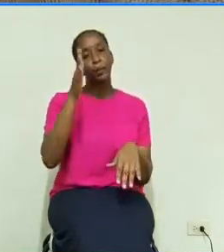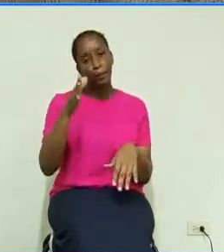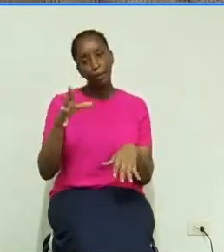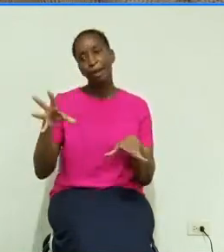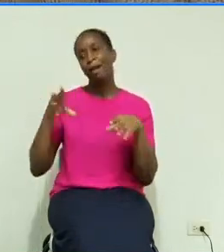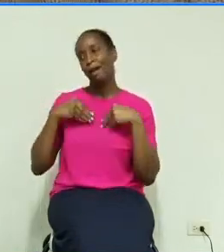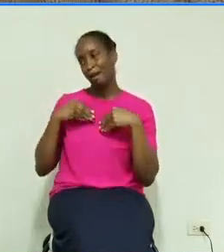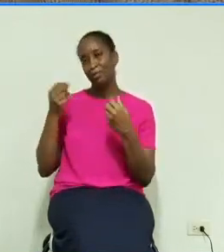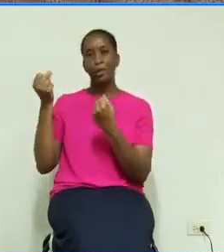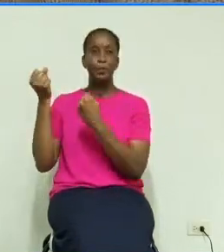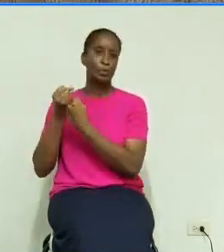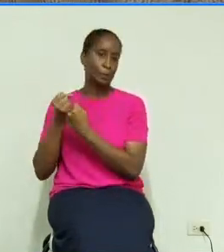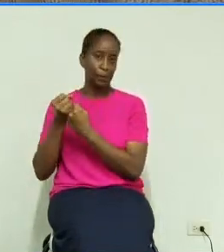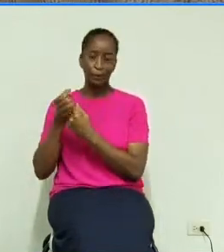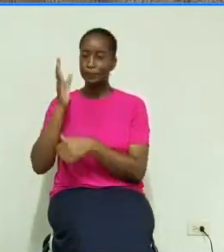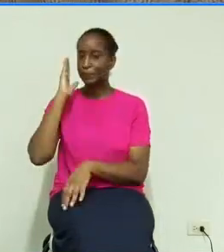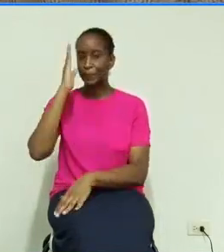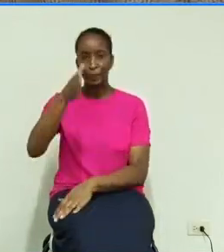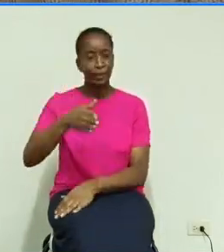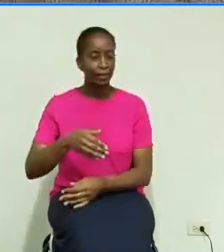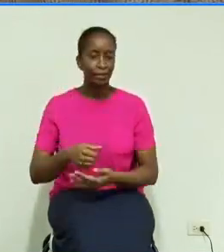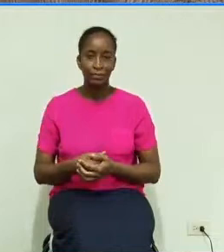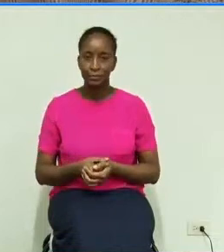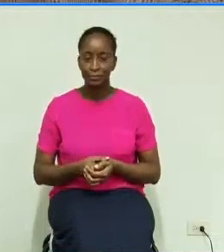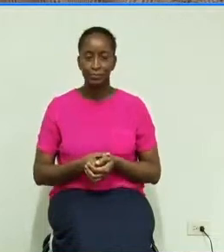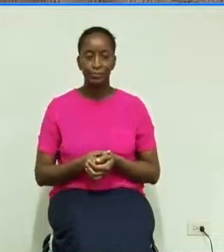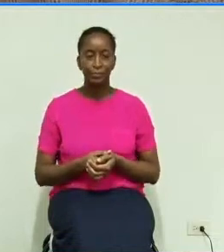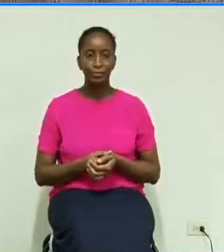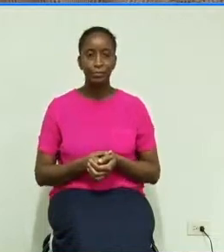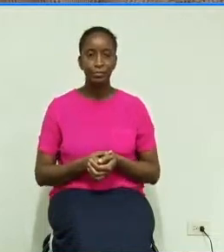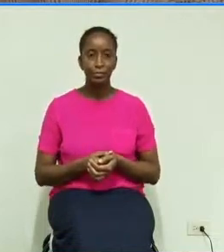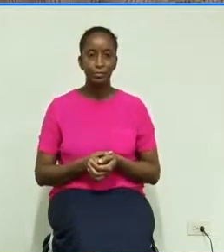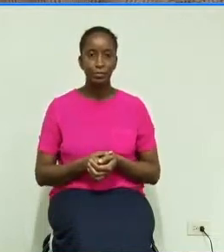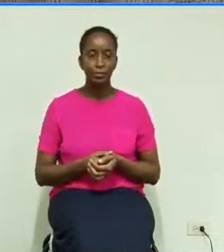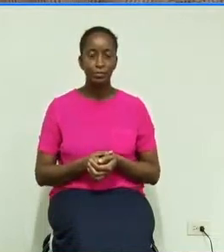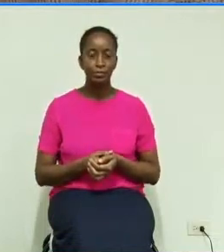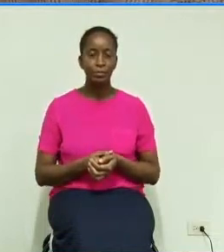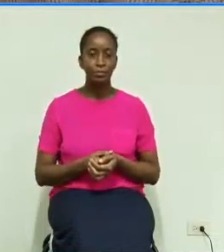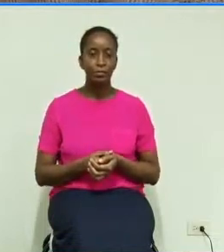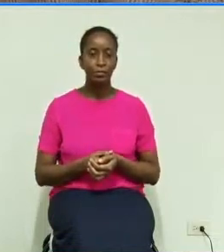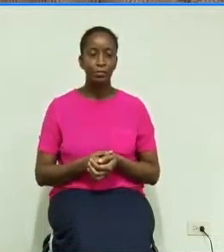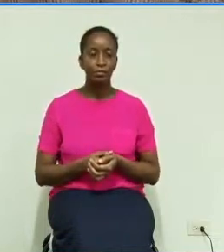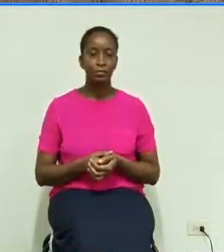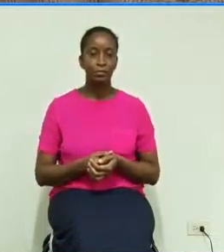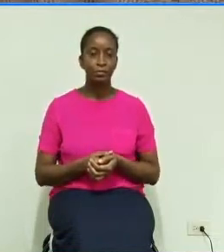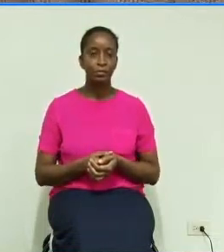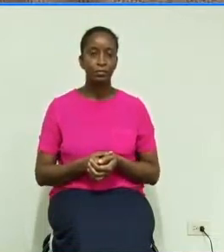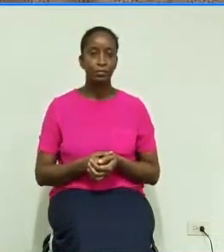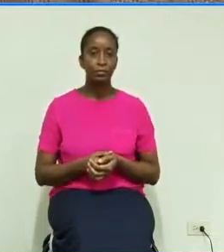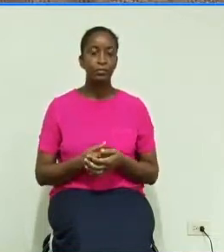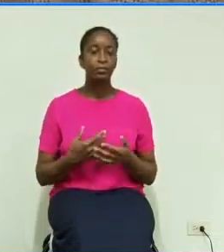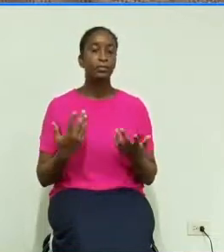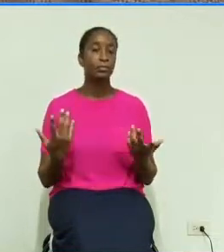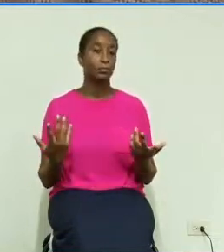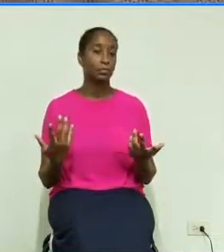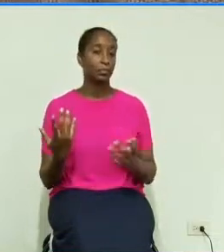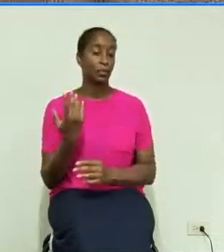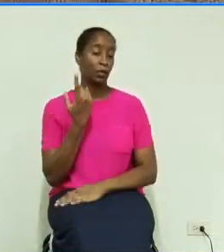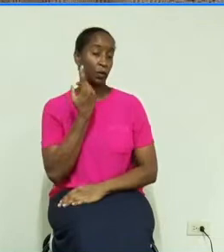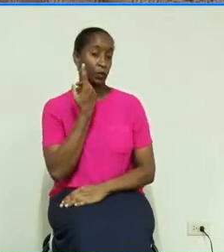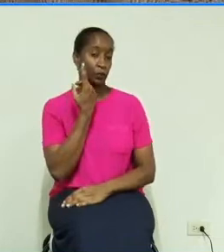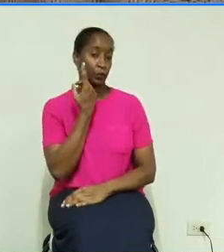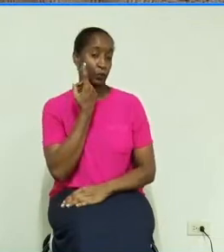in the where there's a constitutional amendment. We've seen only recently, in the last few